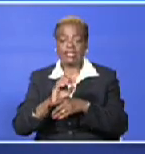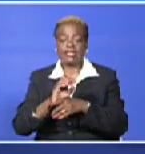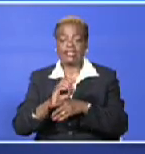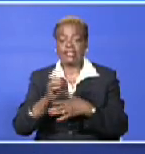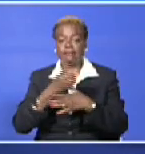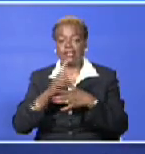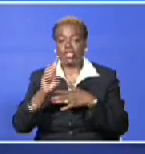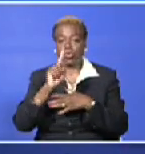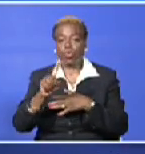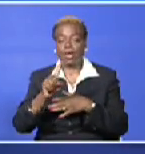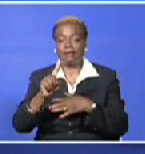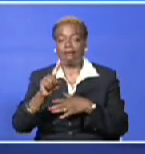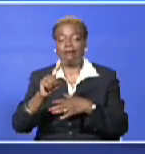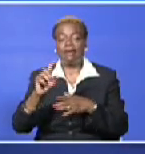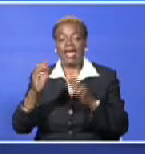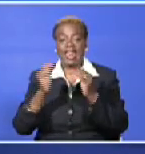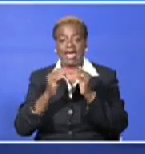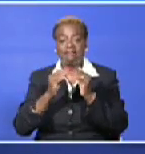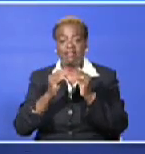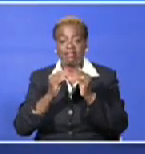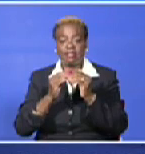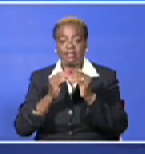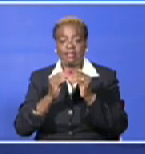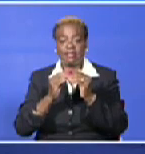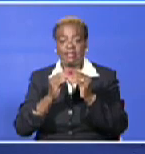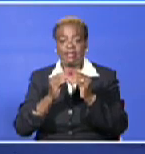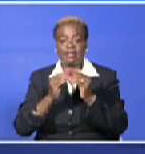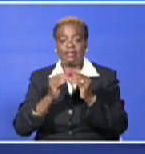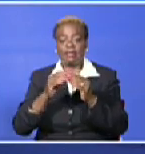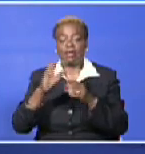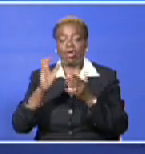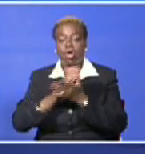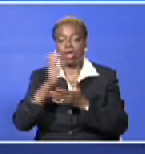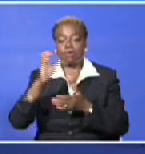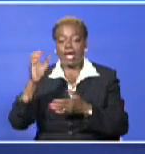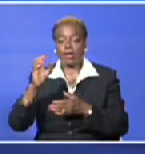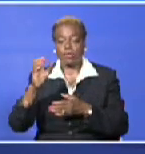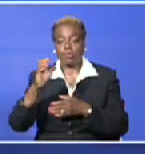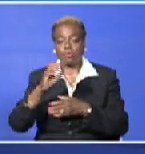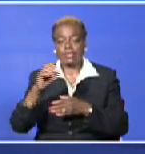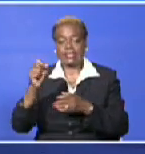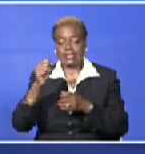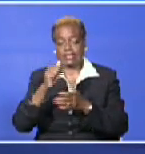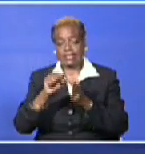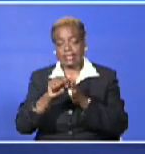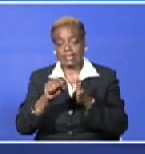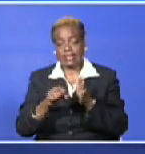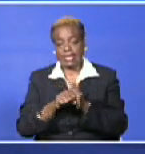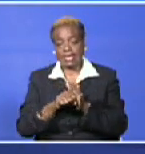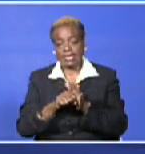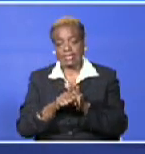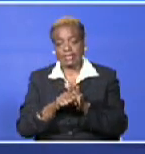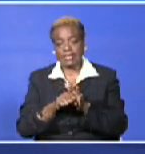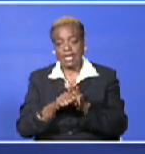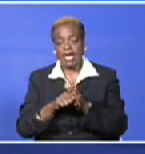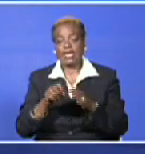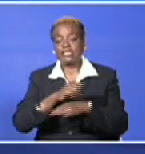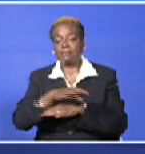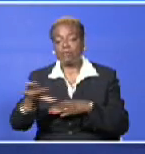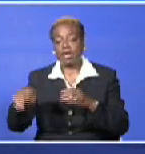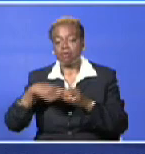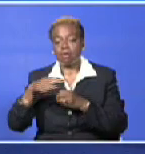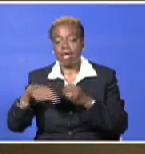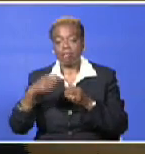Jose State and Colorado State. He spoke about how the Federation goes about identifying the country's top players, who are for the most part spread around the